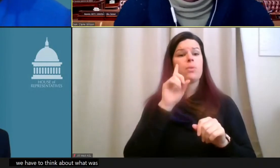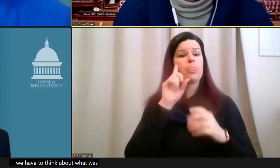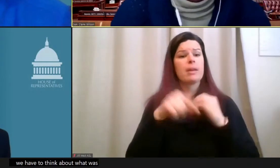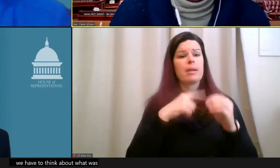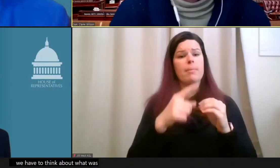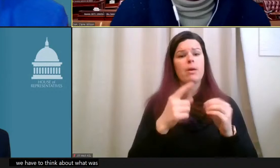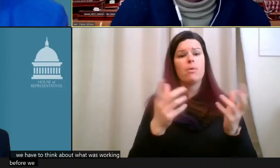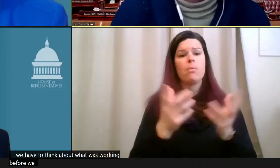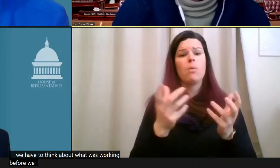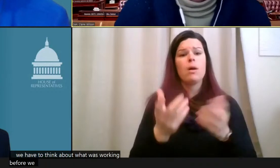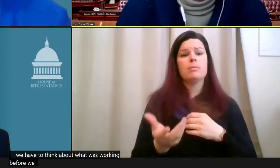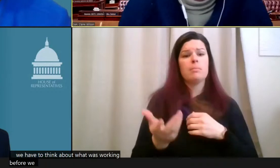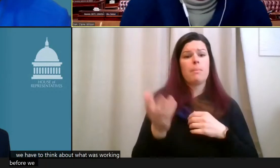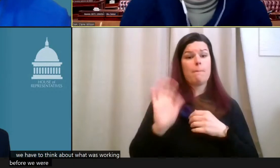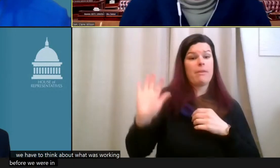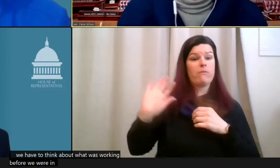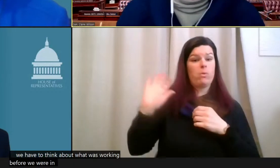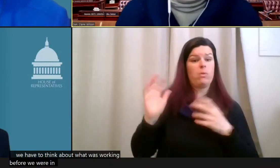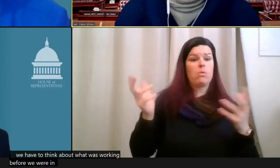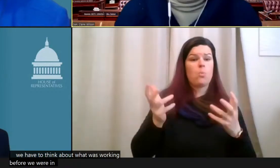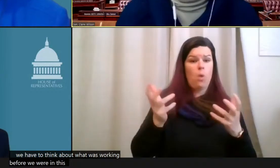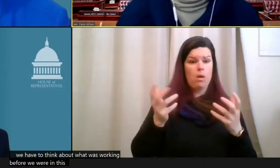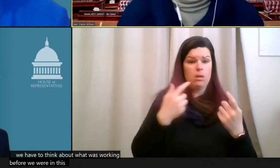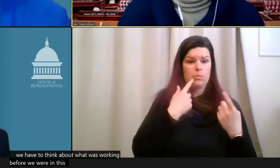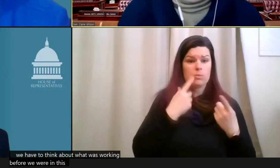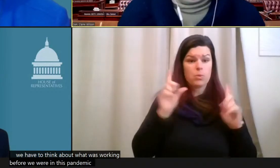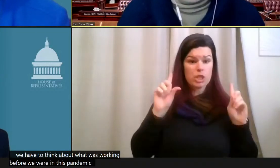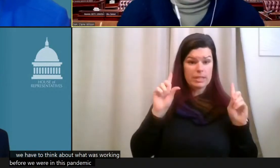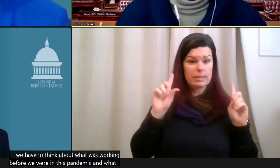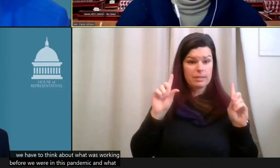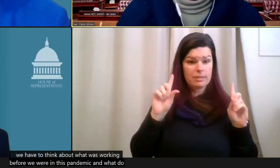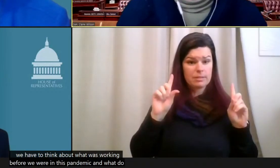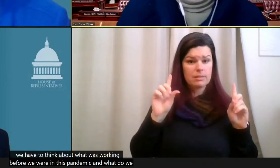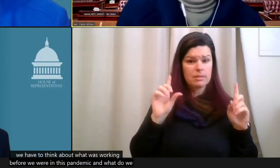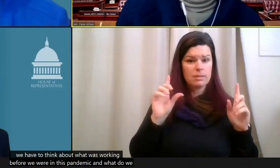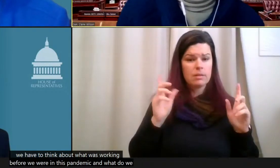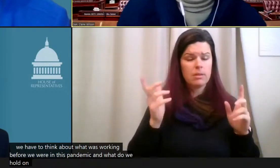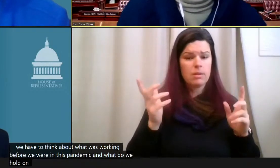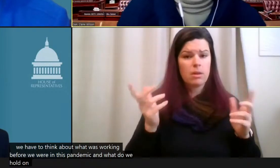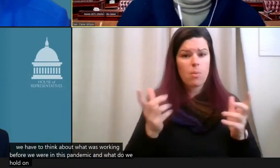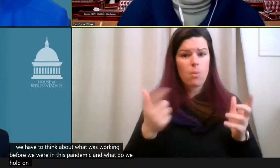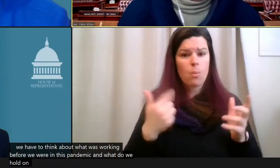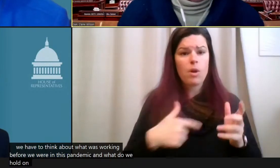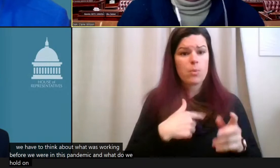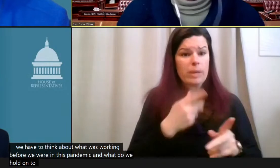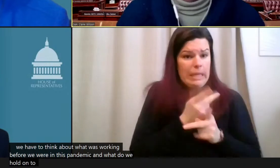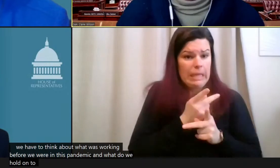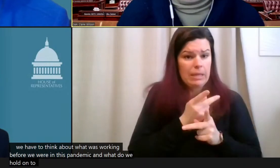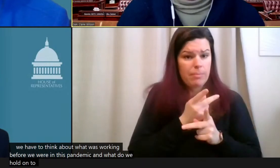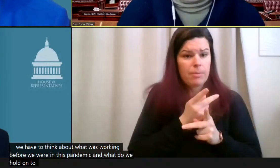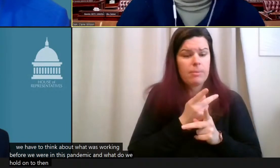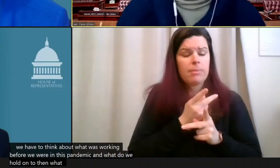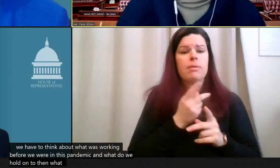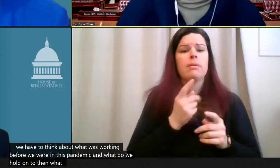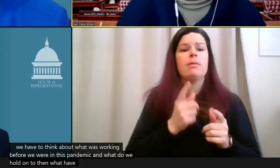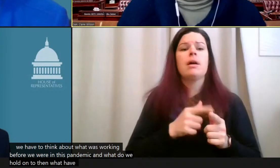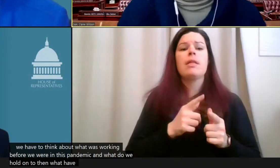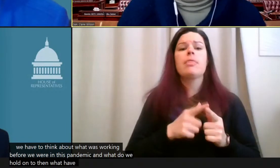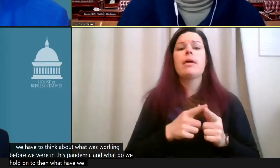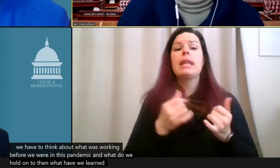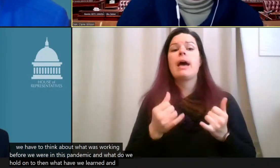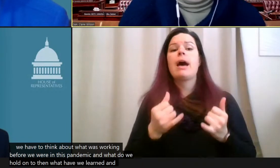were in this pandemic, and what do we hold on to, and then what have we learned and started to